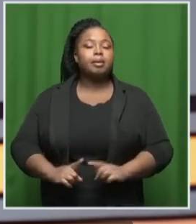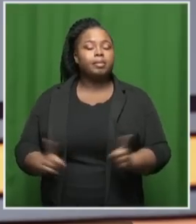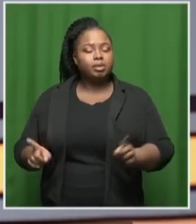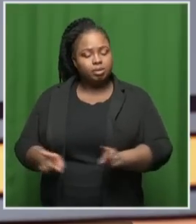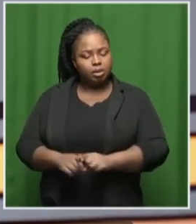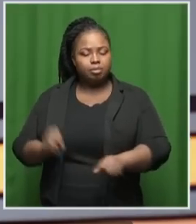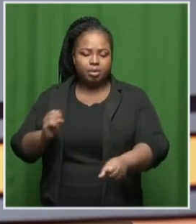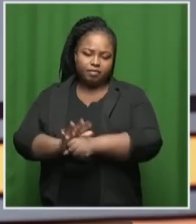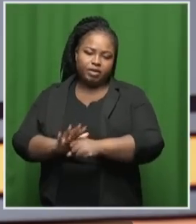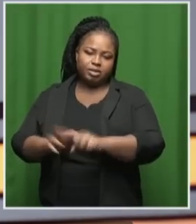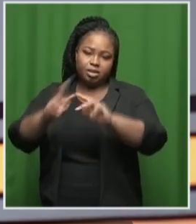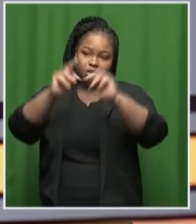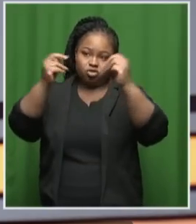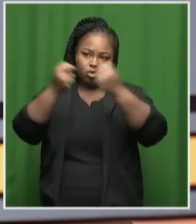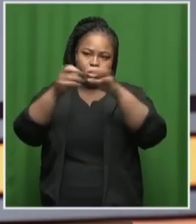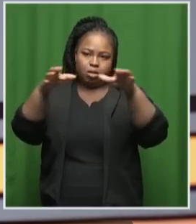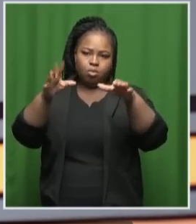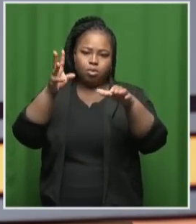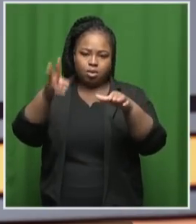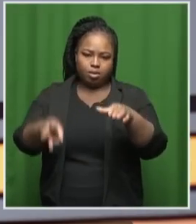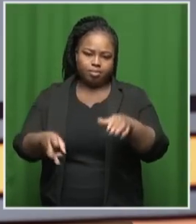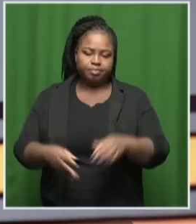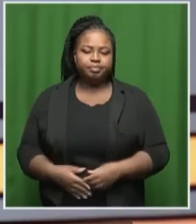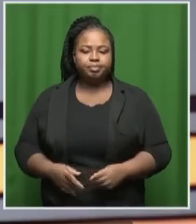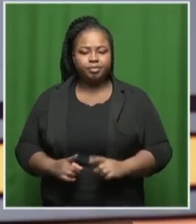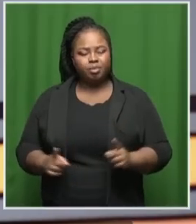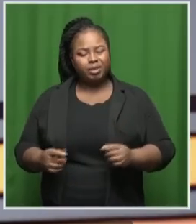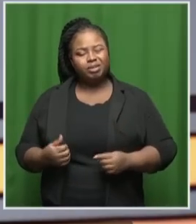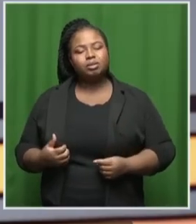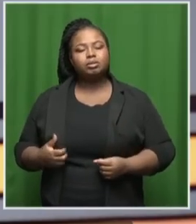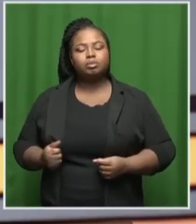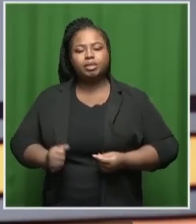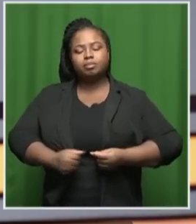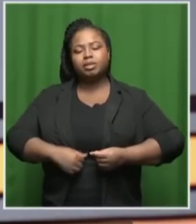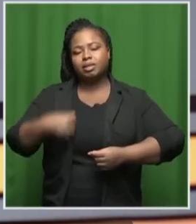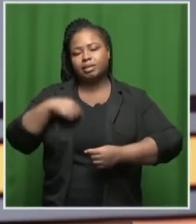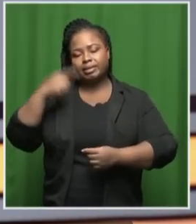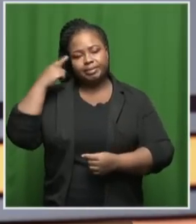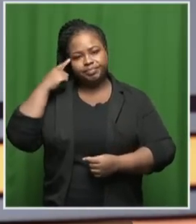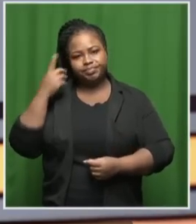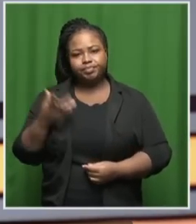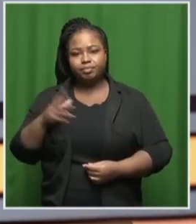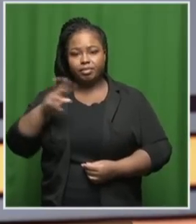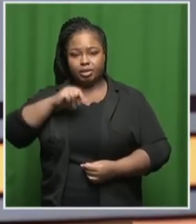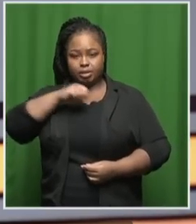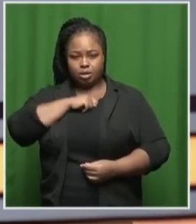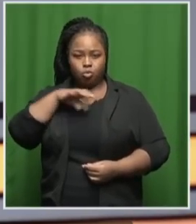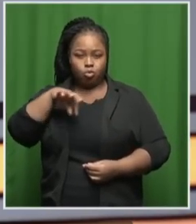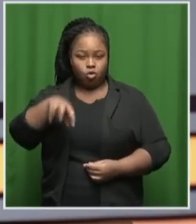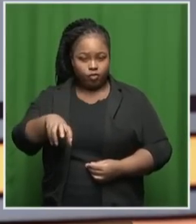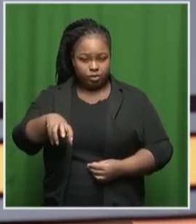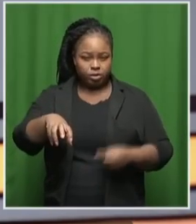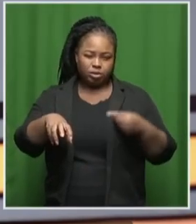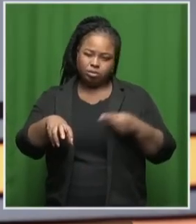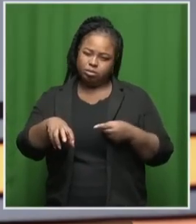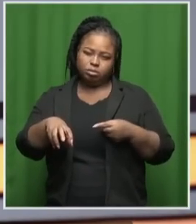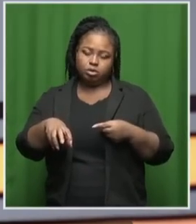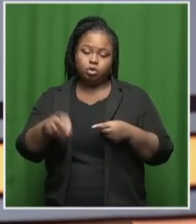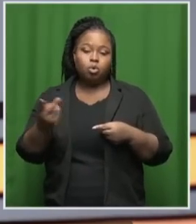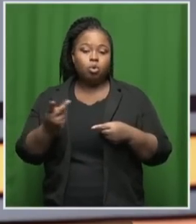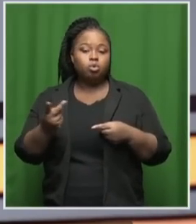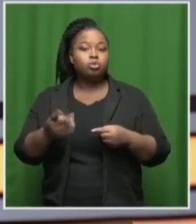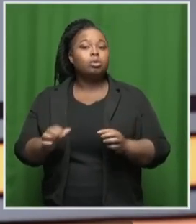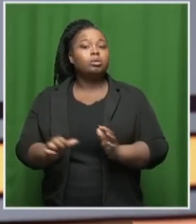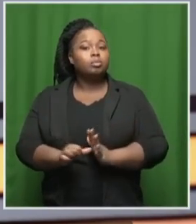affects the national vote. So, and without getting very technically, and I think that KwaZulu-Natal, we cannot underplay